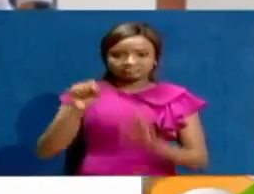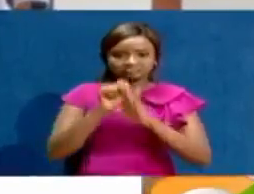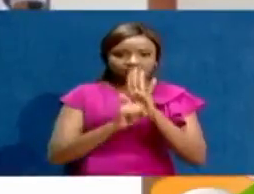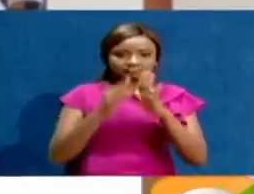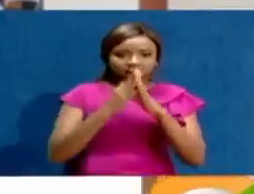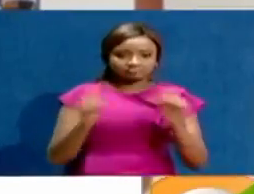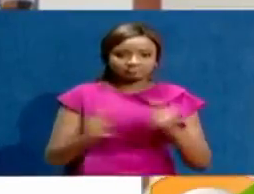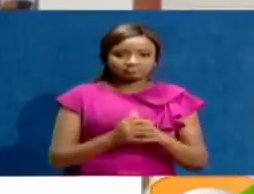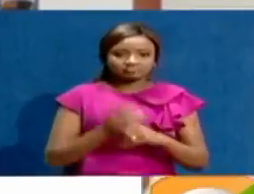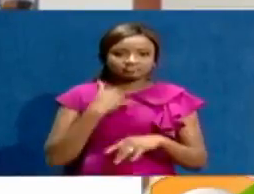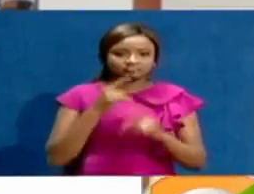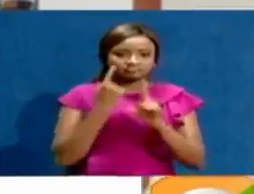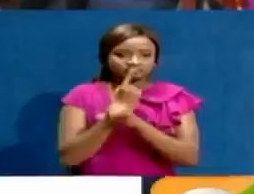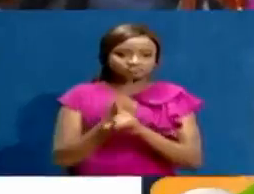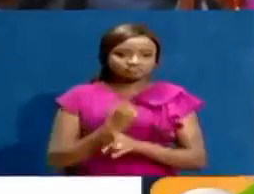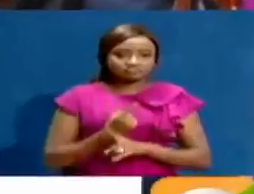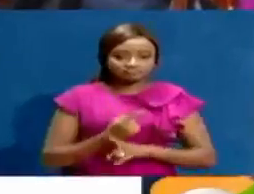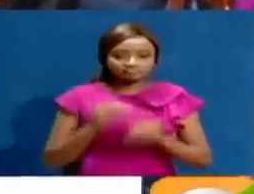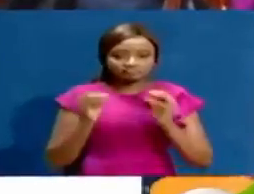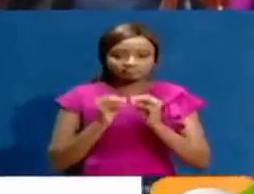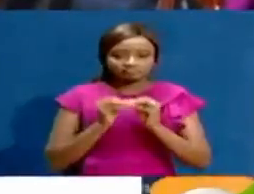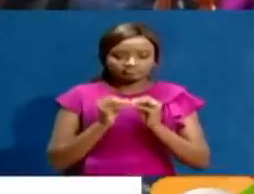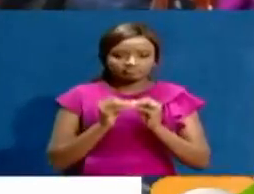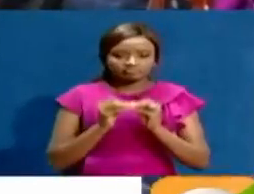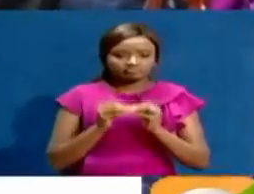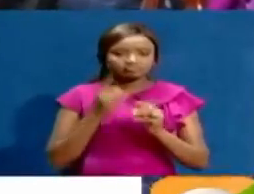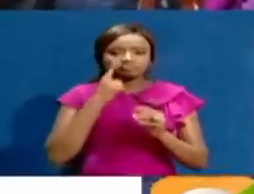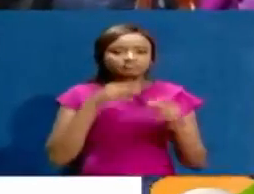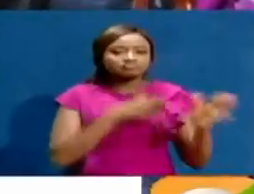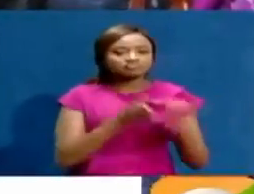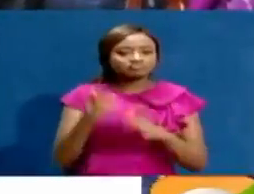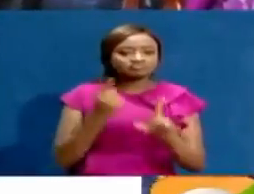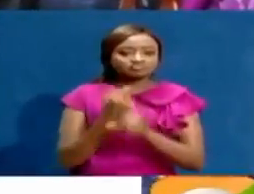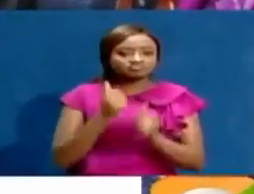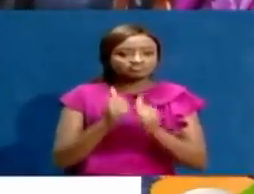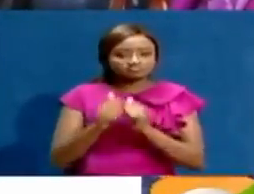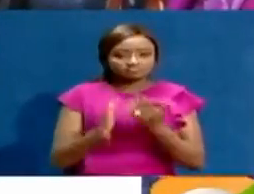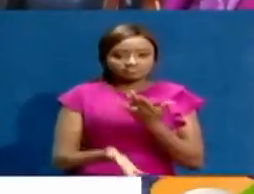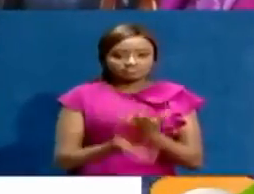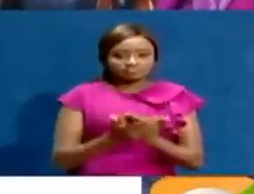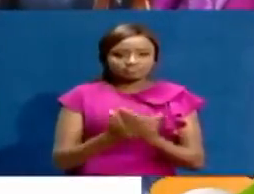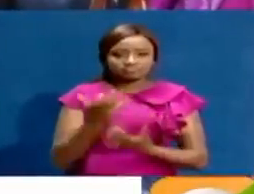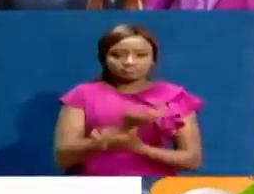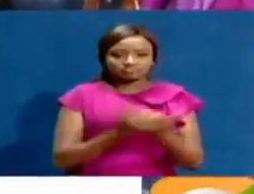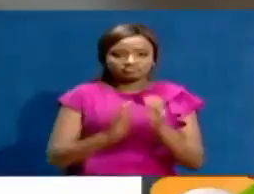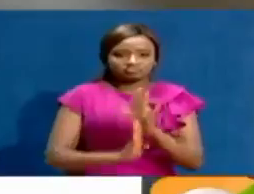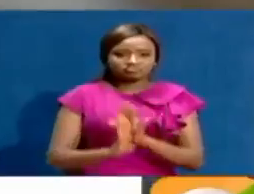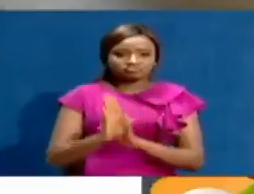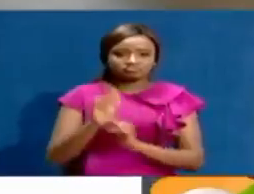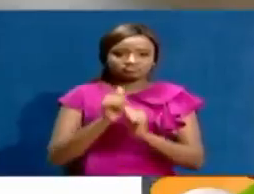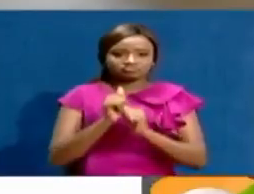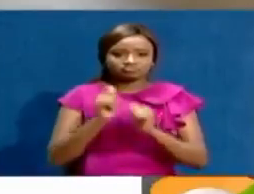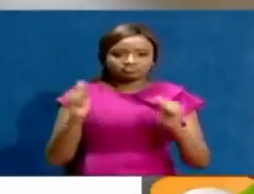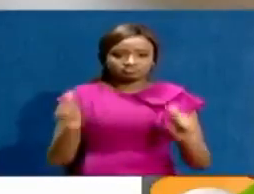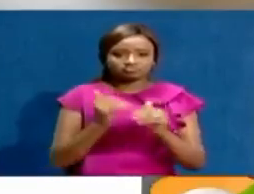held several bilateral meetings with his Kenyan counterparts to explore ways of expanding economic collaboration between the two nations